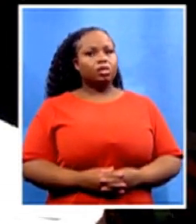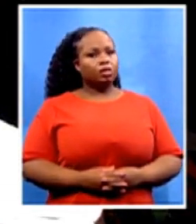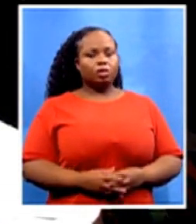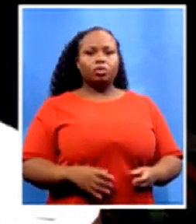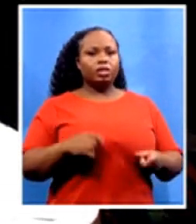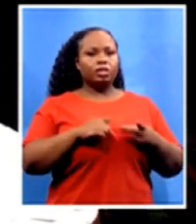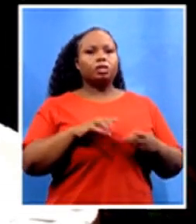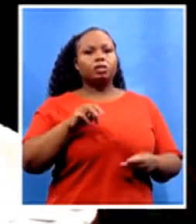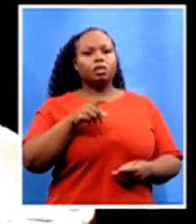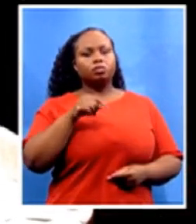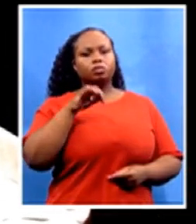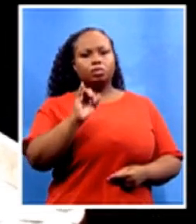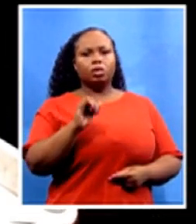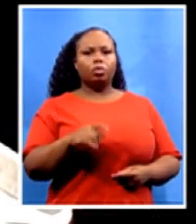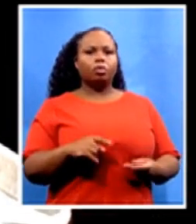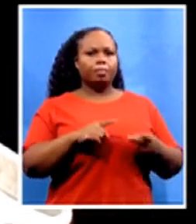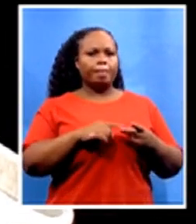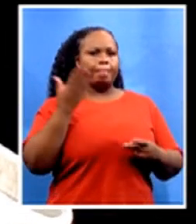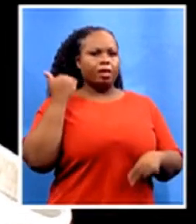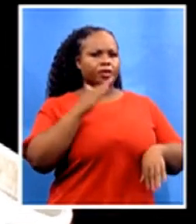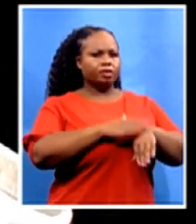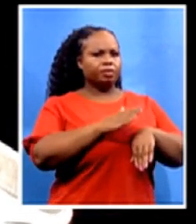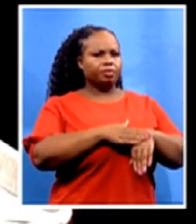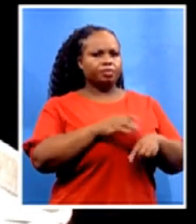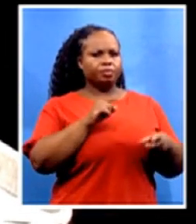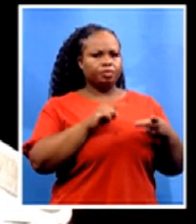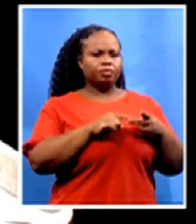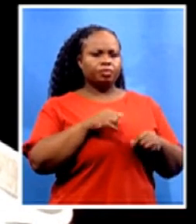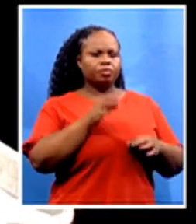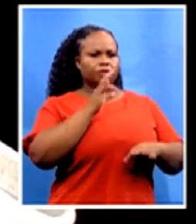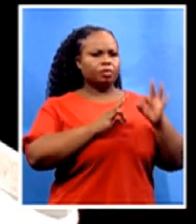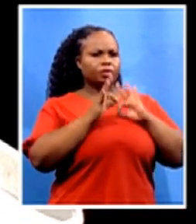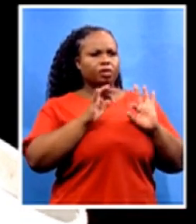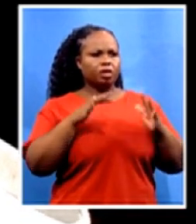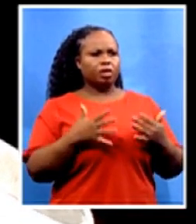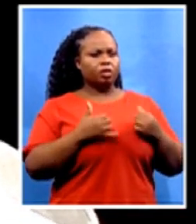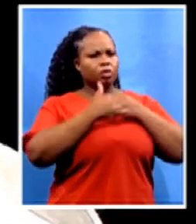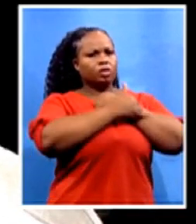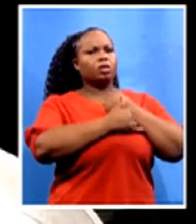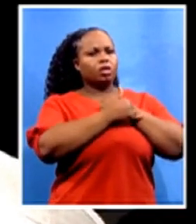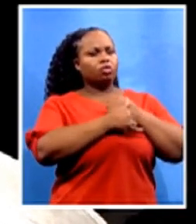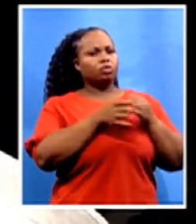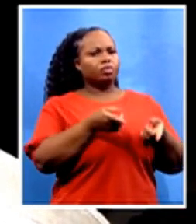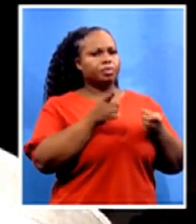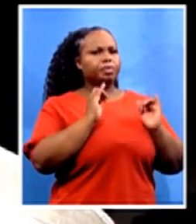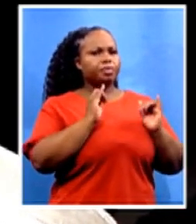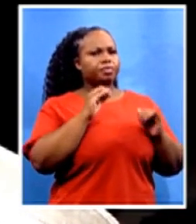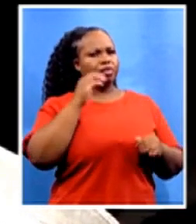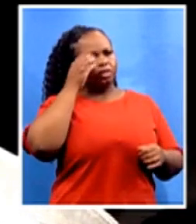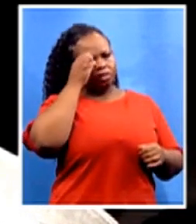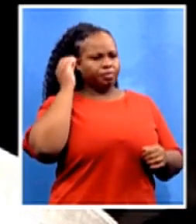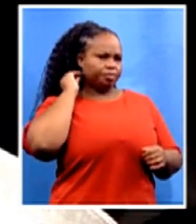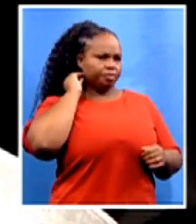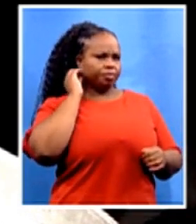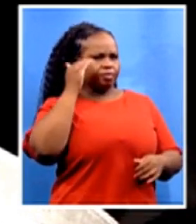actually told us about how the country needs to take seriously the issue of mental illness, and